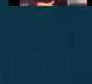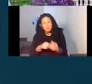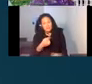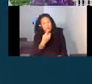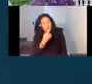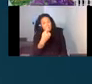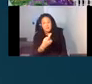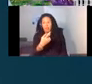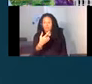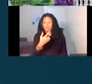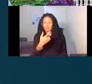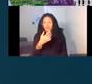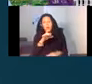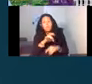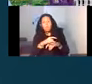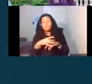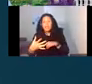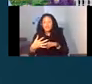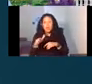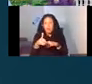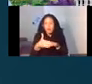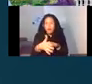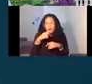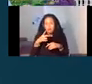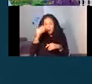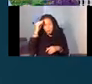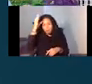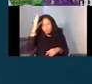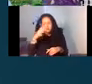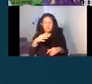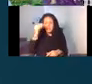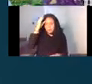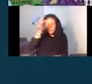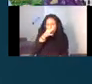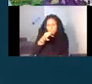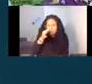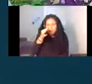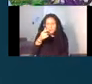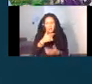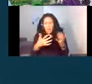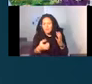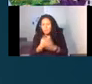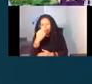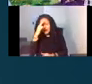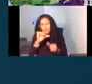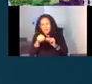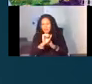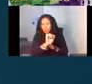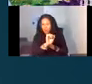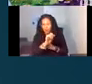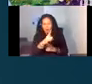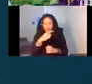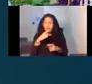professional horticulturist who was an international expert on roses, had many plants named after her, and created